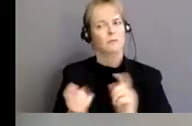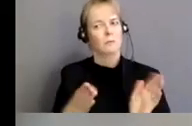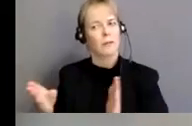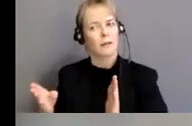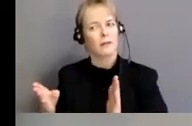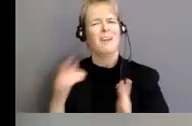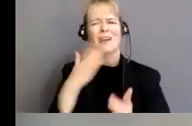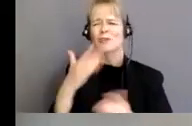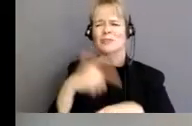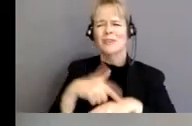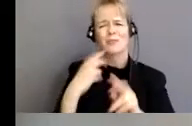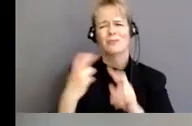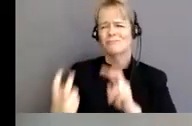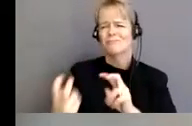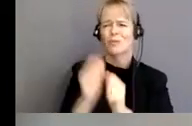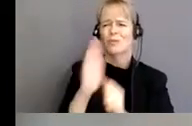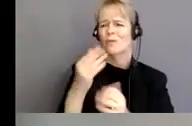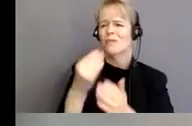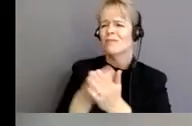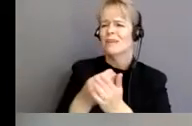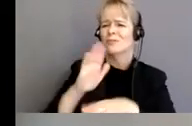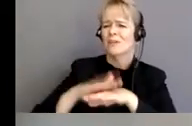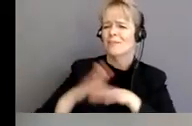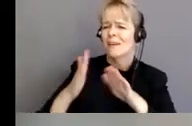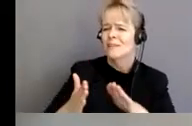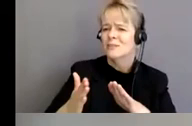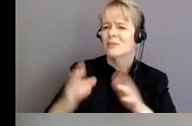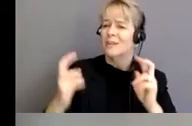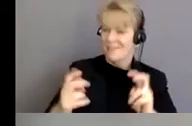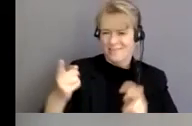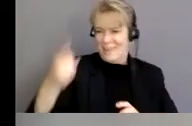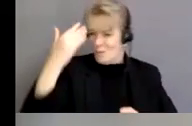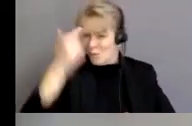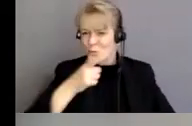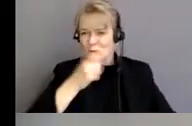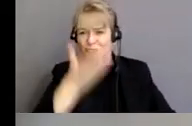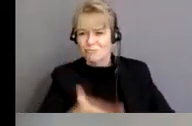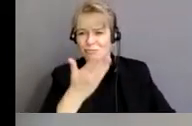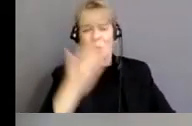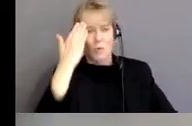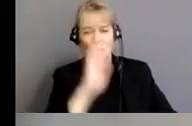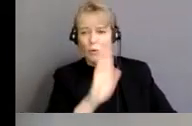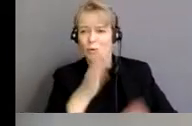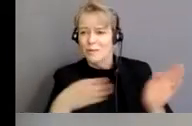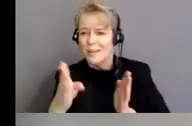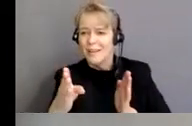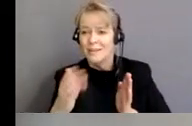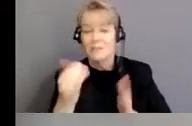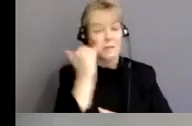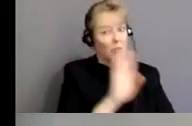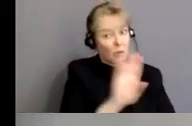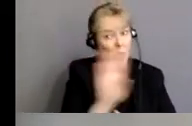you. They've helped you put together this plan. And with this plan, they're going to help you meet your goals. So if your plan has changed,